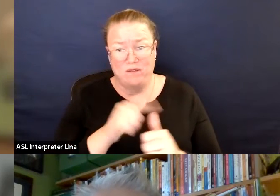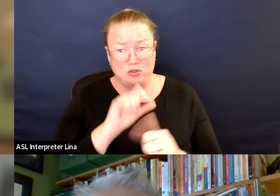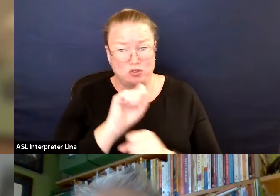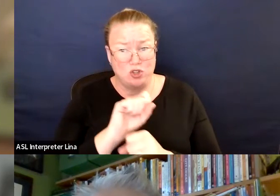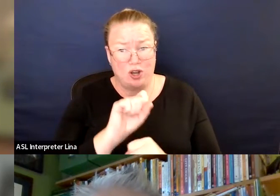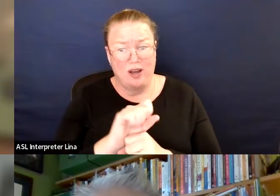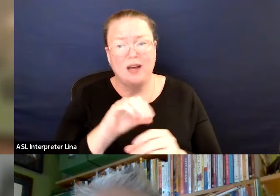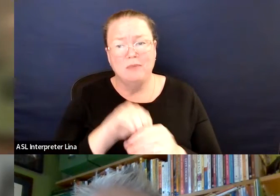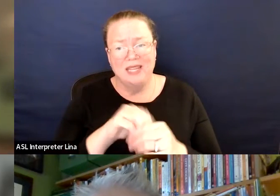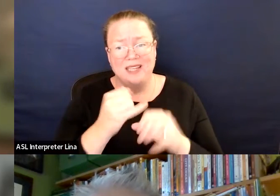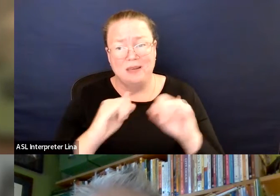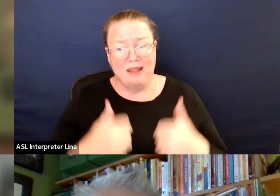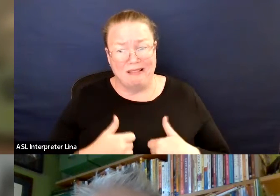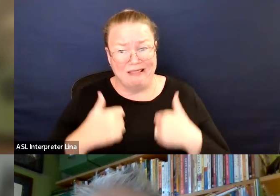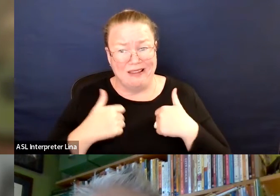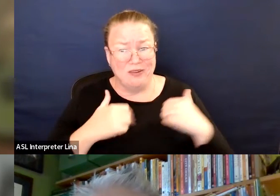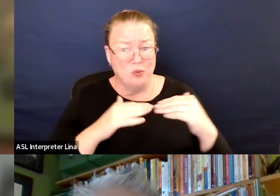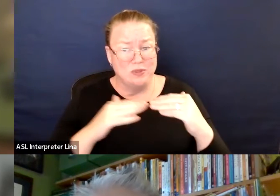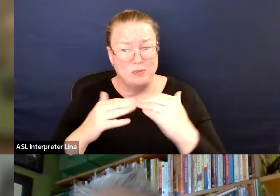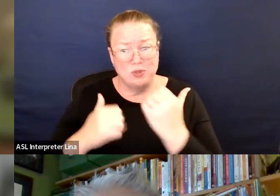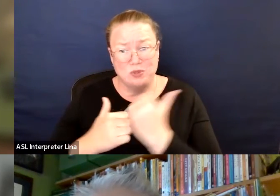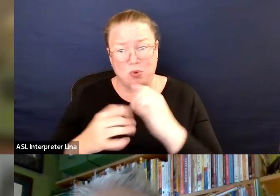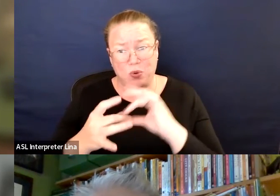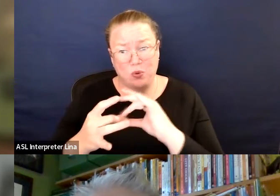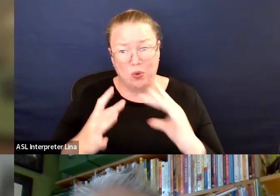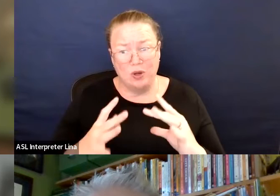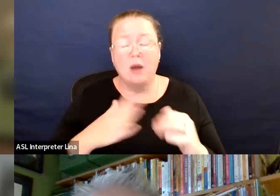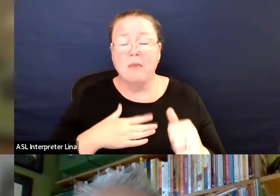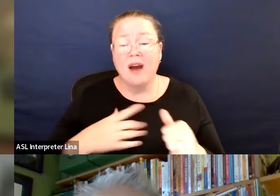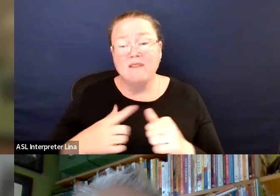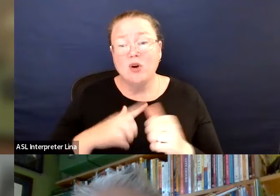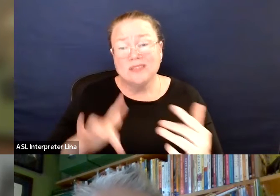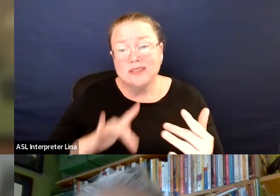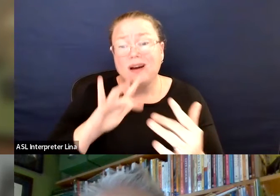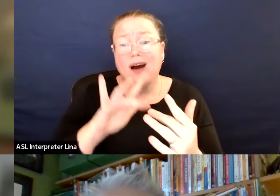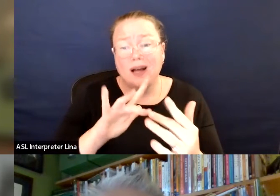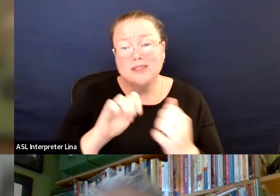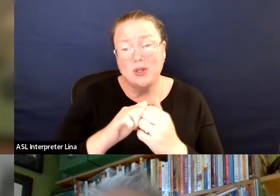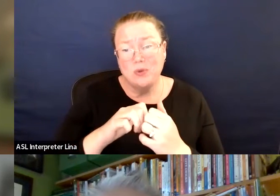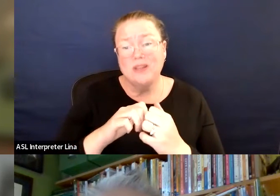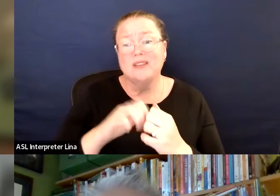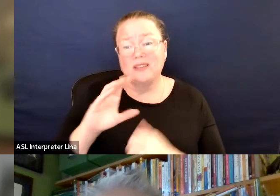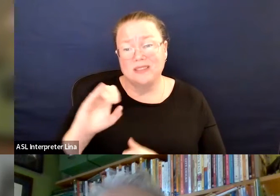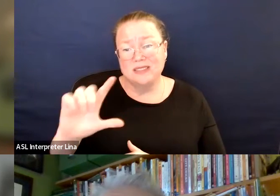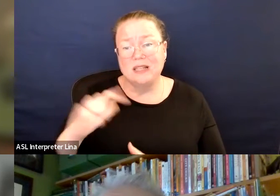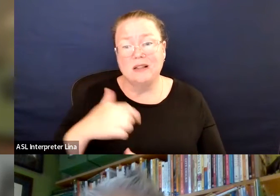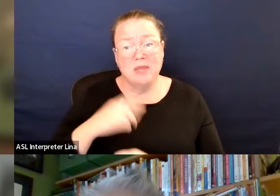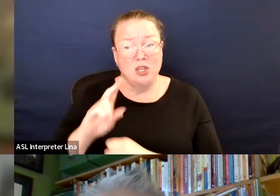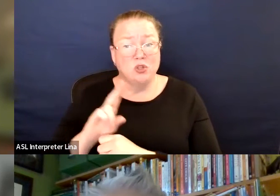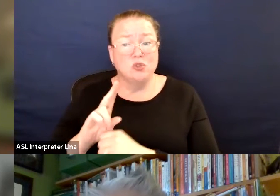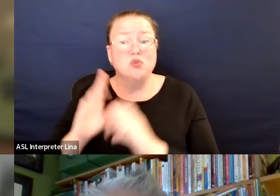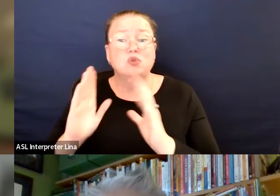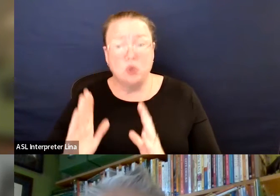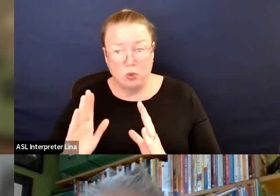living, Linda, was the peer support coordinator. My first contact with an independent living center, I was a consumer. So I